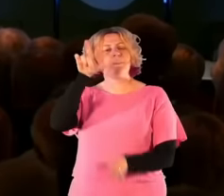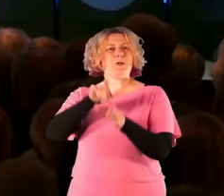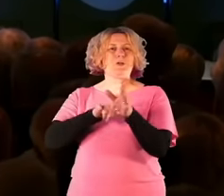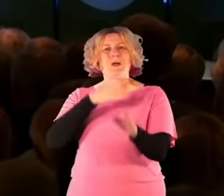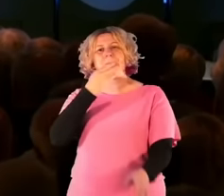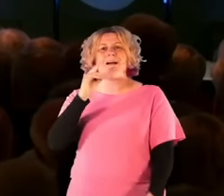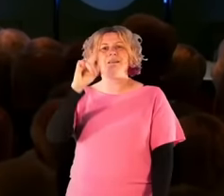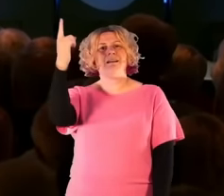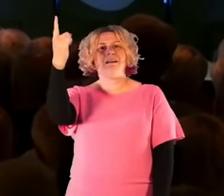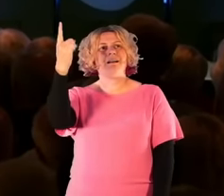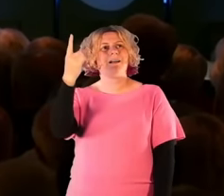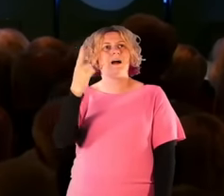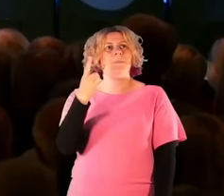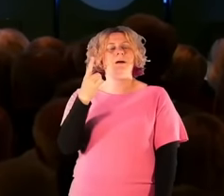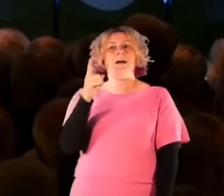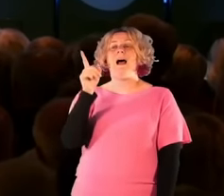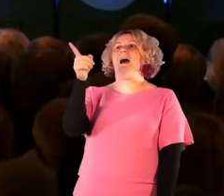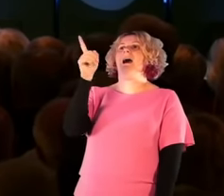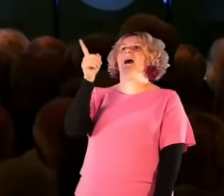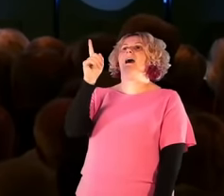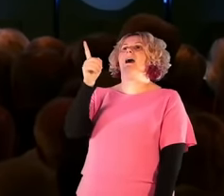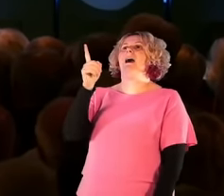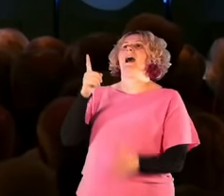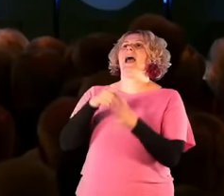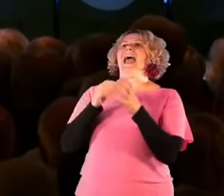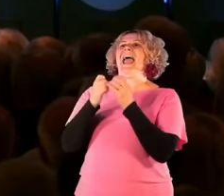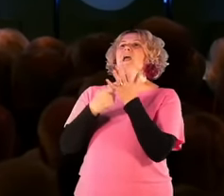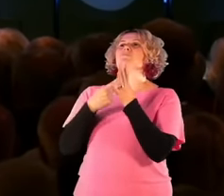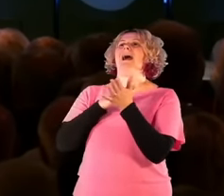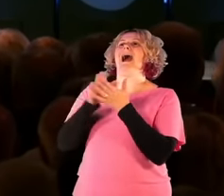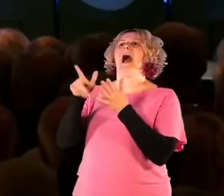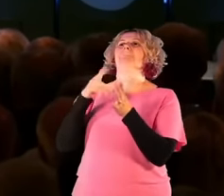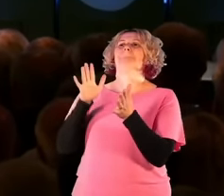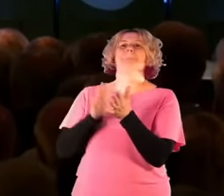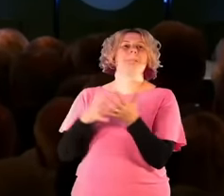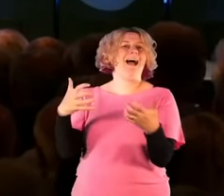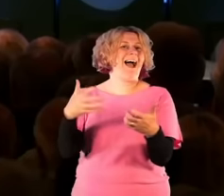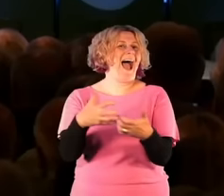introduce himself, and we'll know that he's Abraham because he's got a Welsh accent.